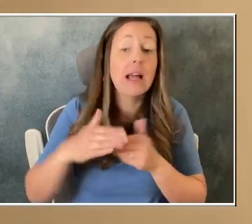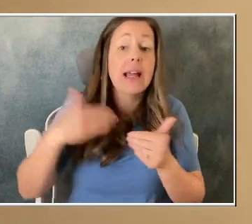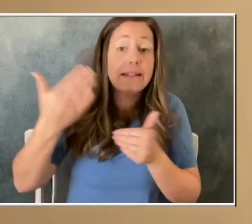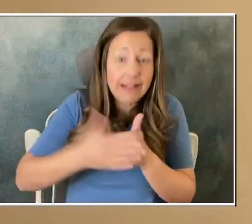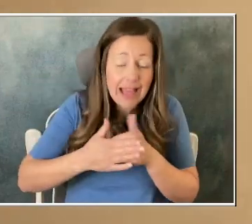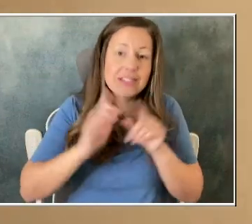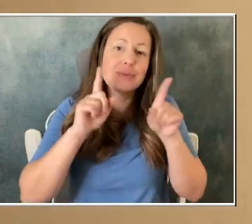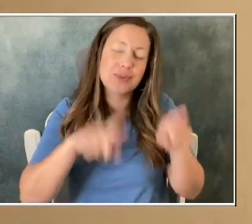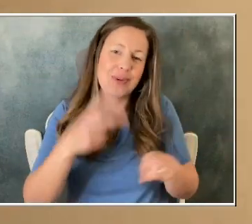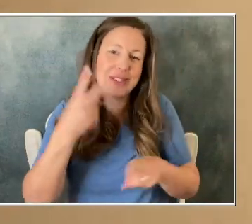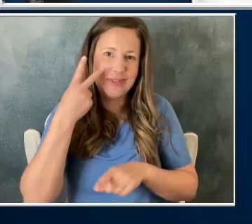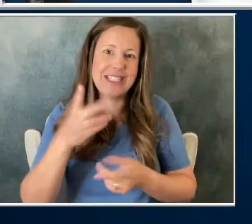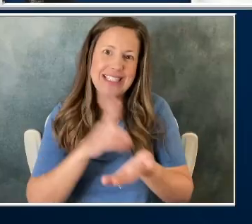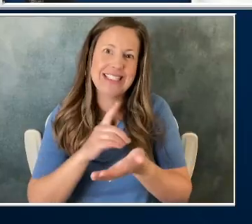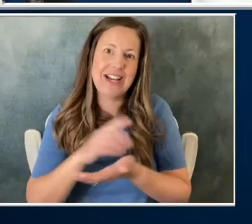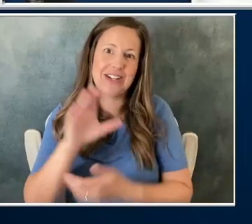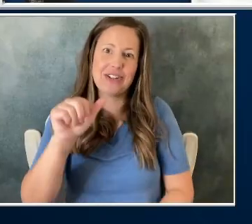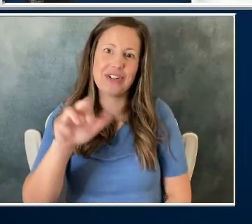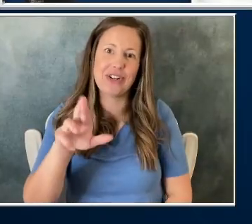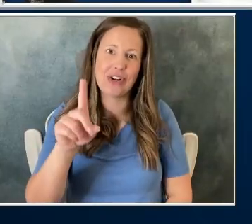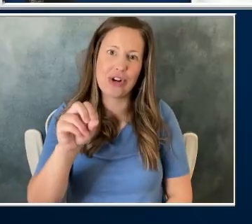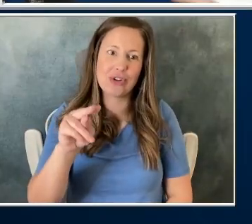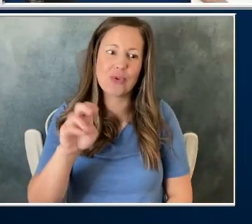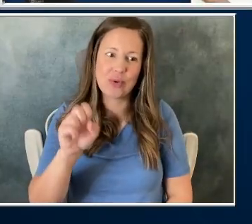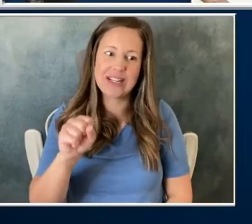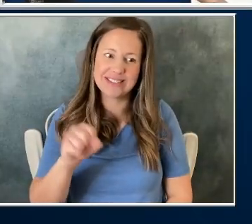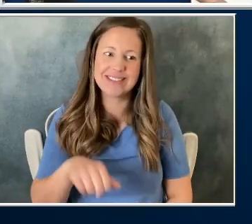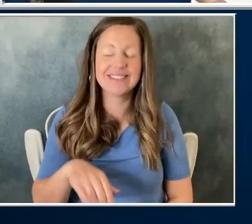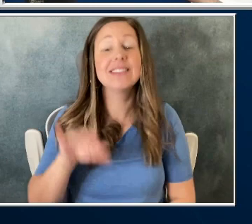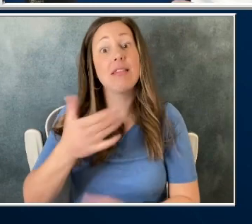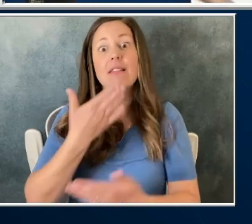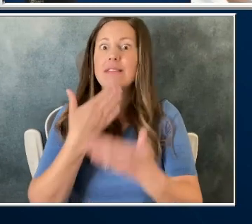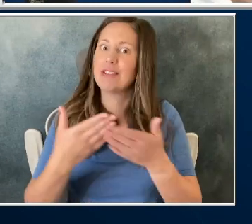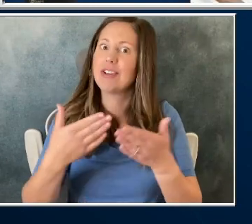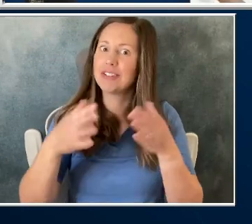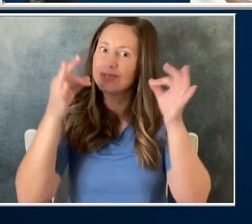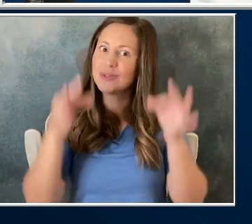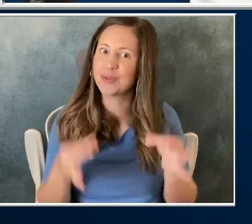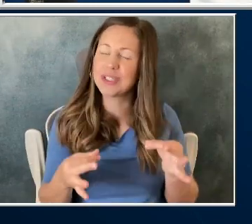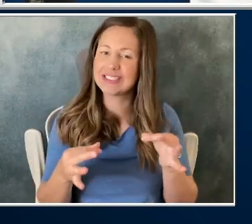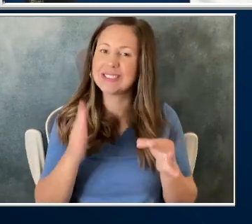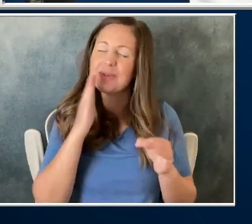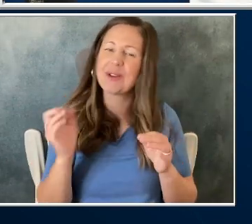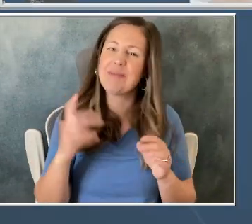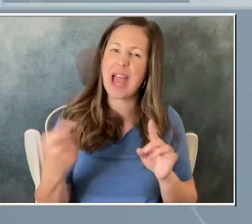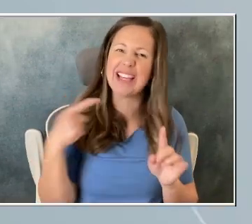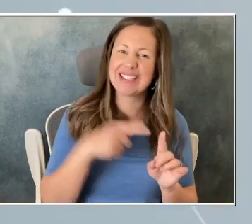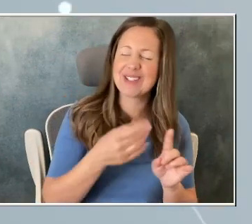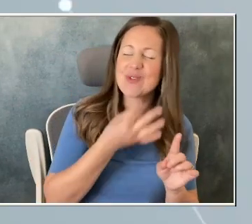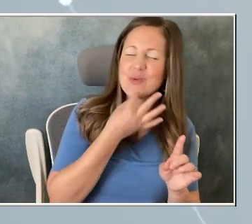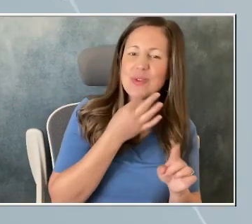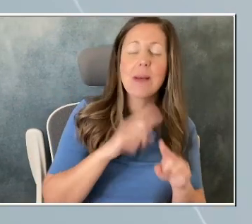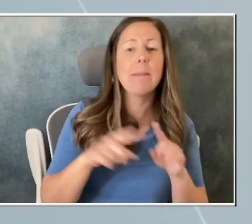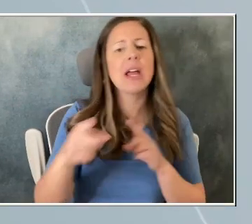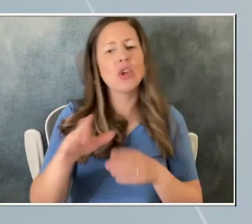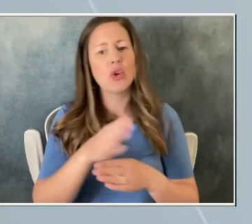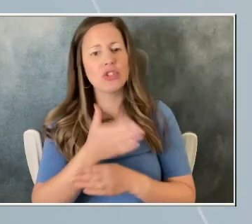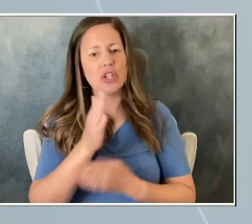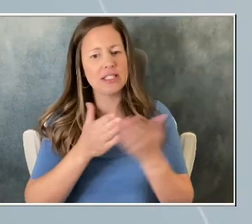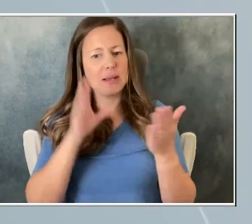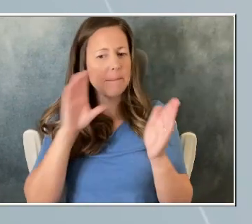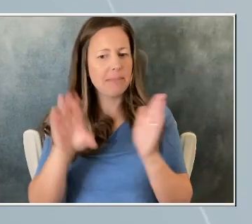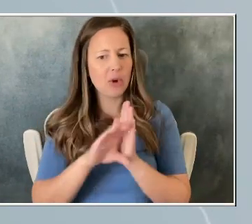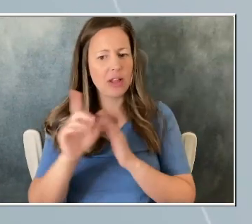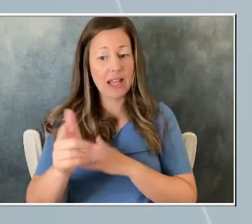Cardona. Well, that's a darn good choice. We're going to come back to that point in just a minute. Now, you shared some photos later in the treatment when your rash